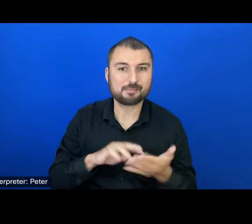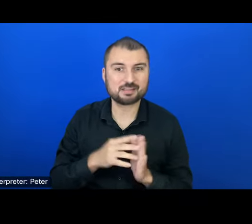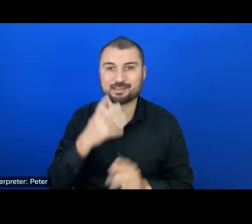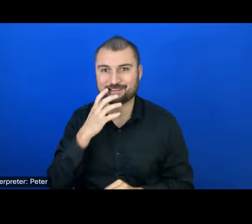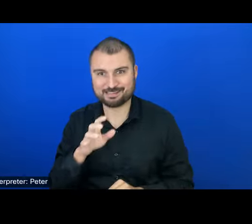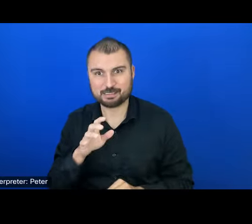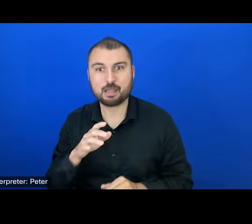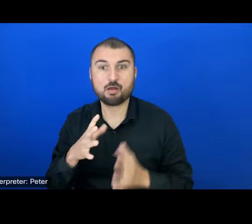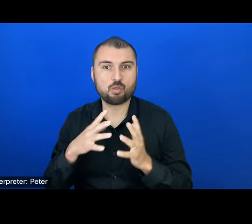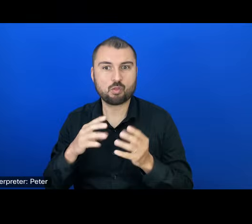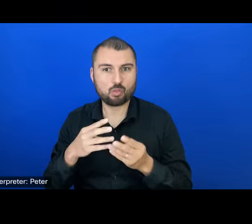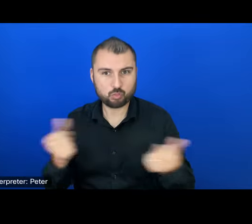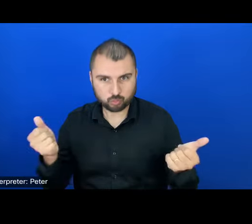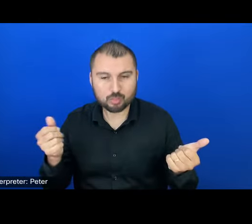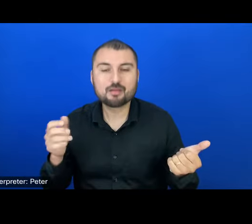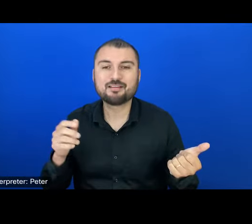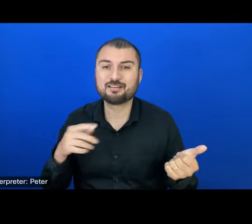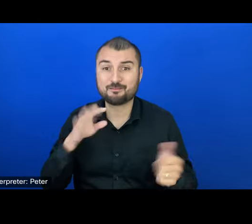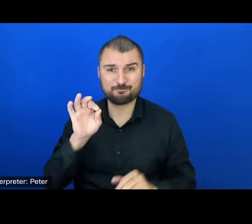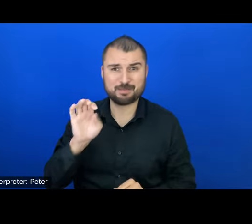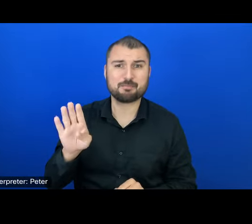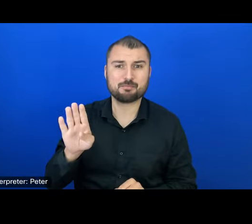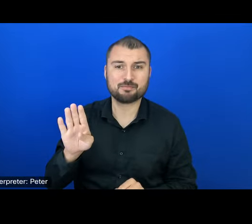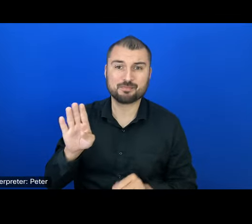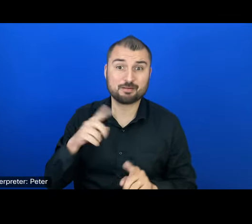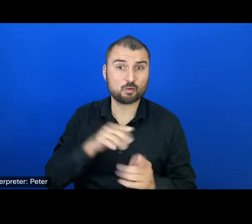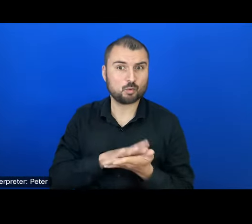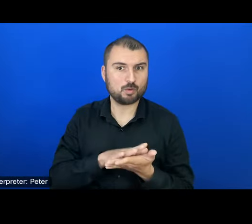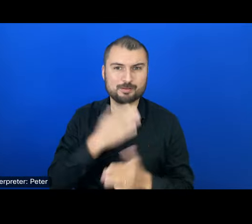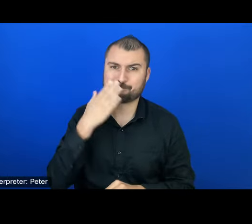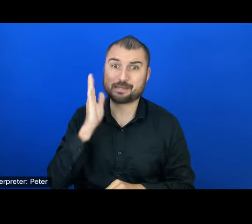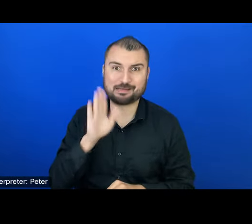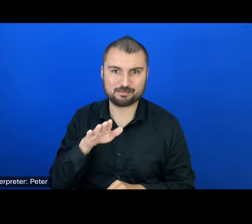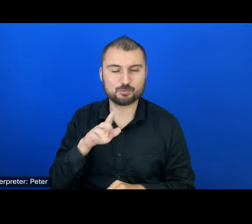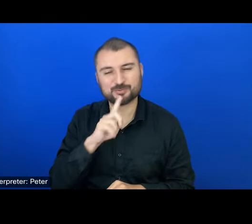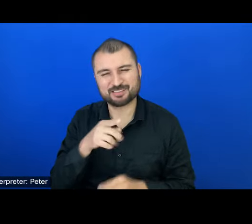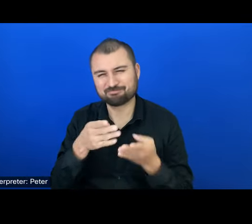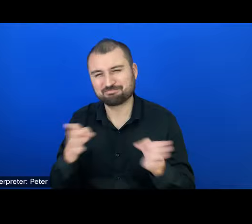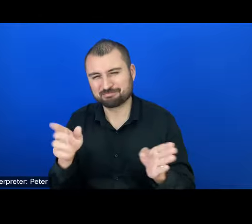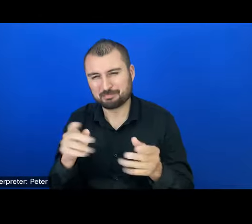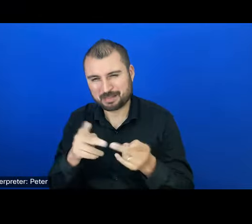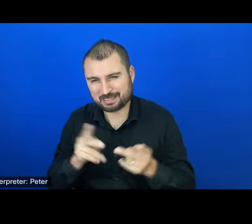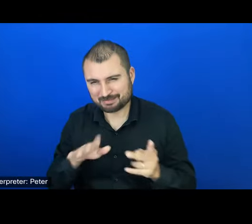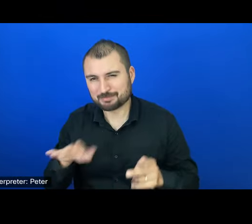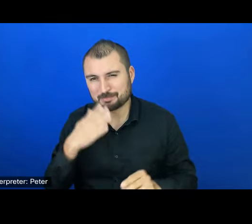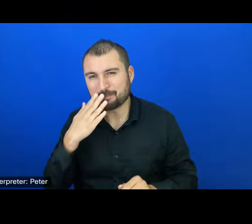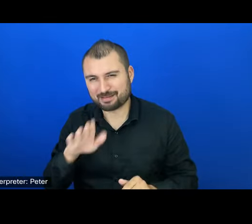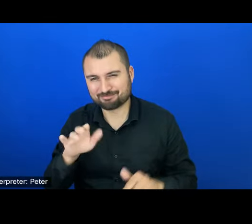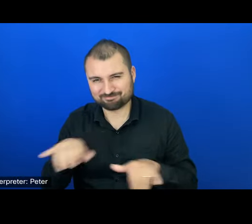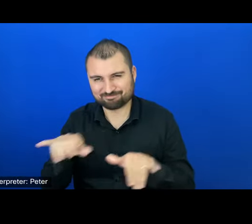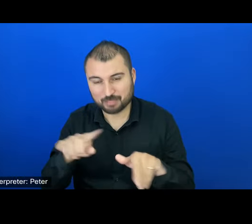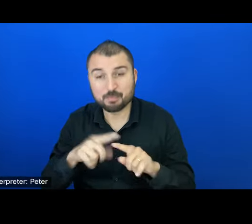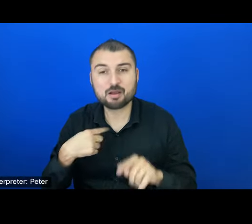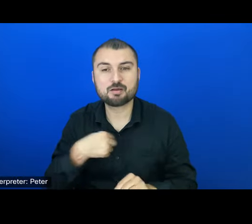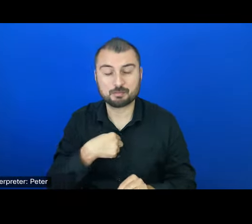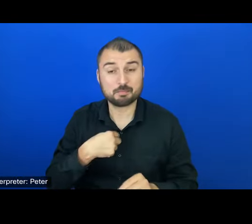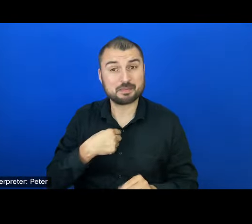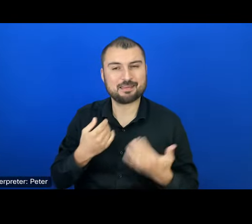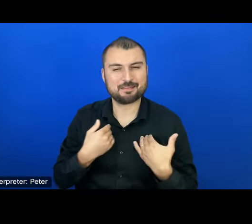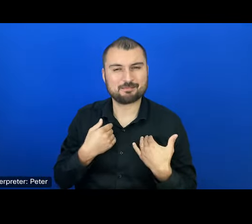bad thing for a school, any place actually. And also, it gives me an opportunity to then recapture